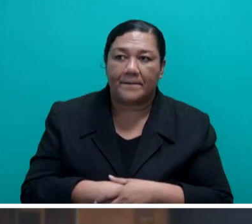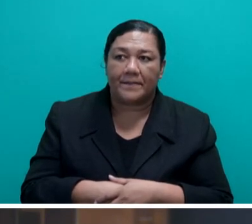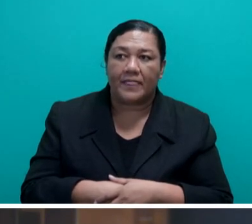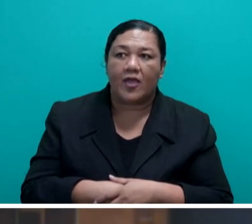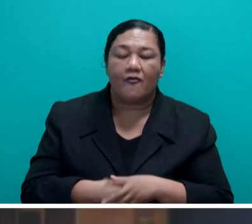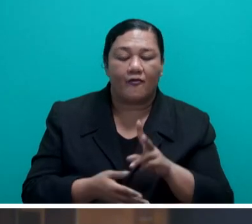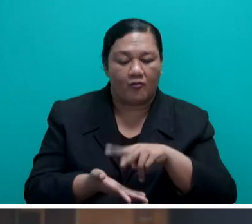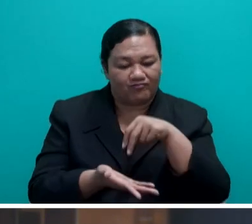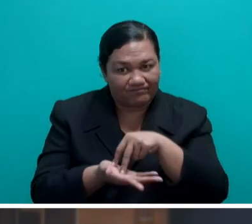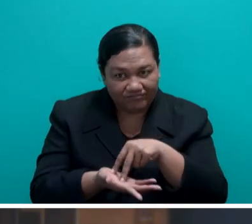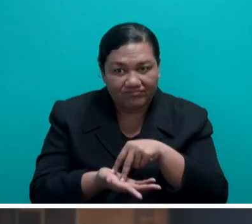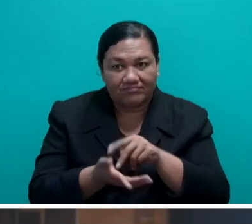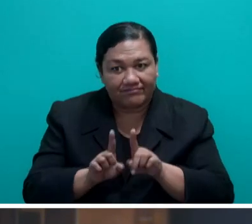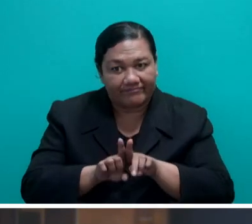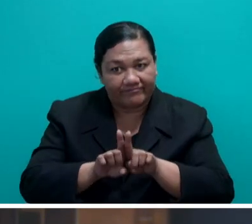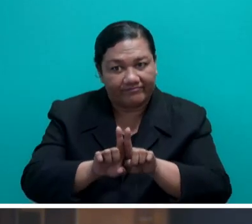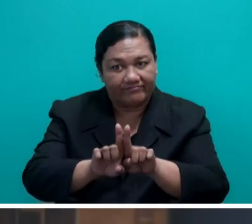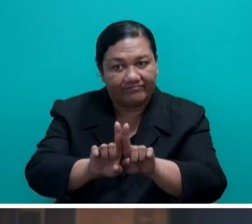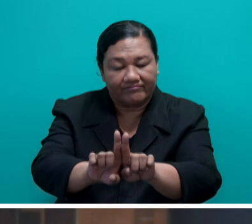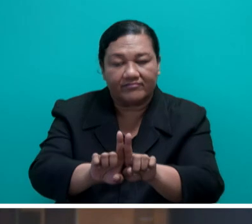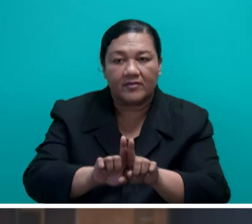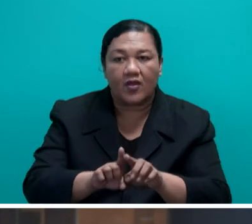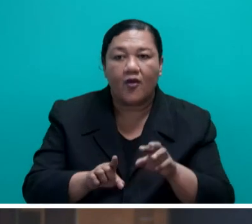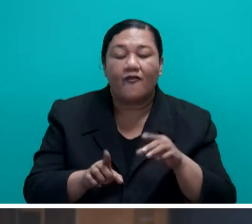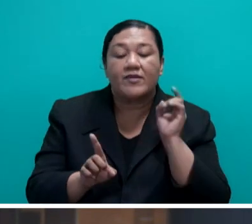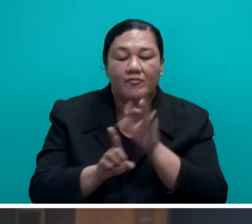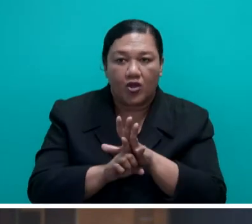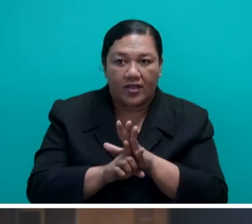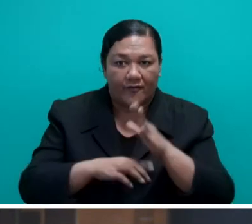with Fiji in this important infrastructural work.